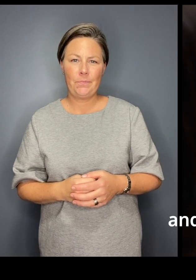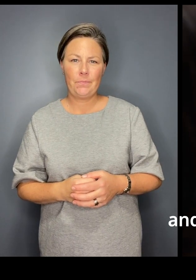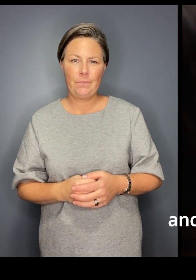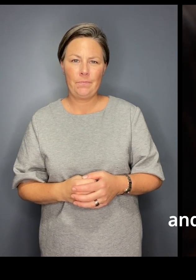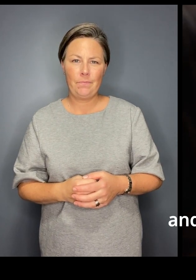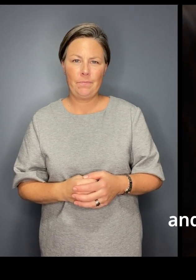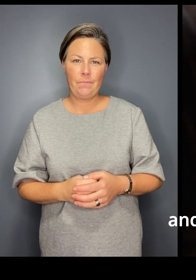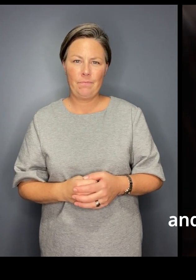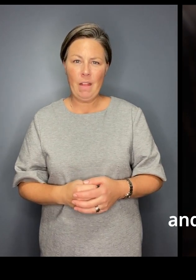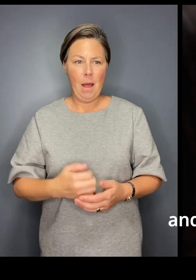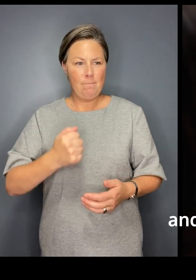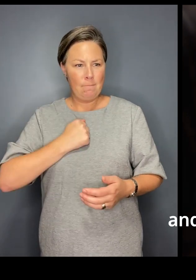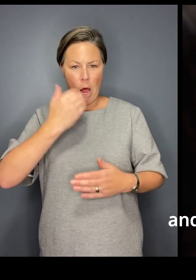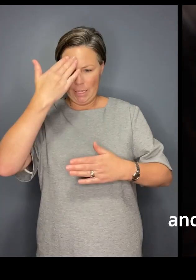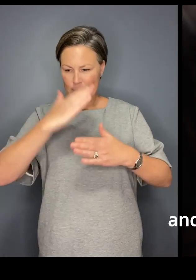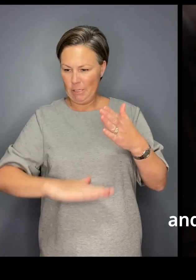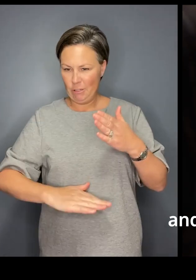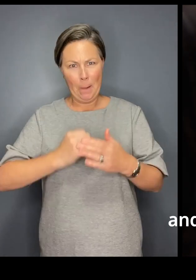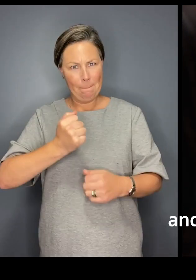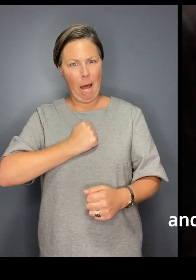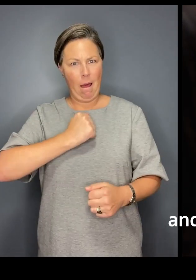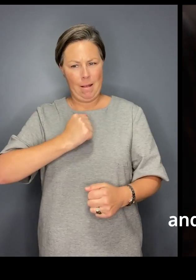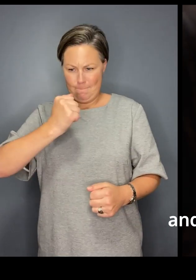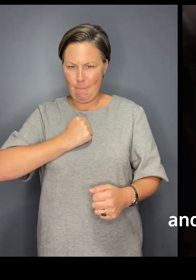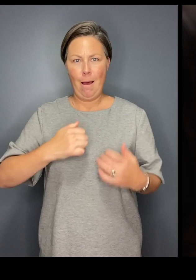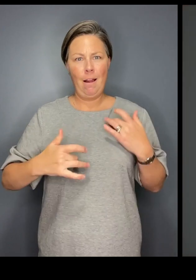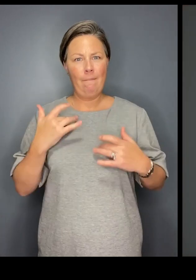lived experience to share.